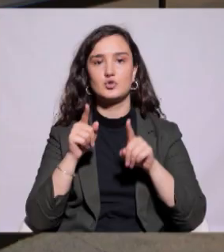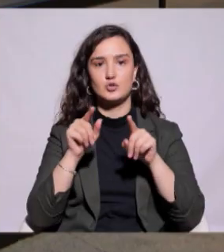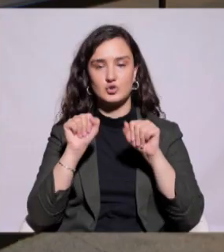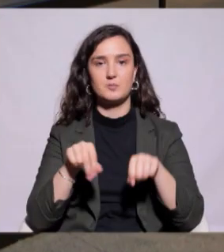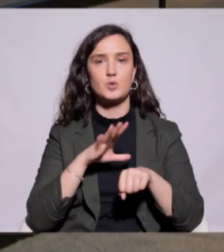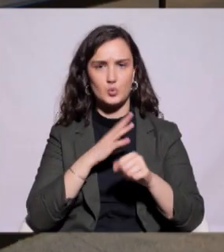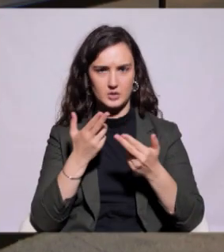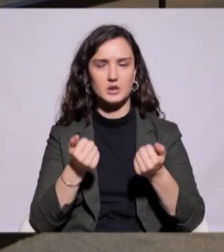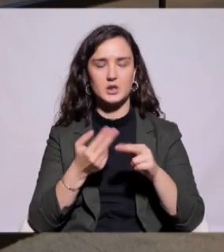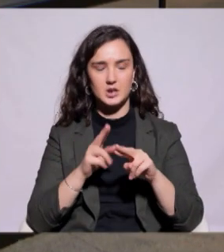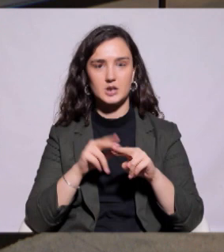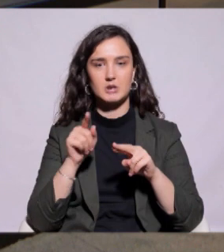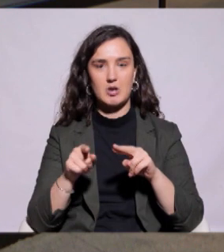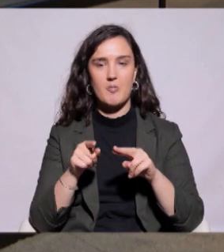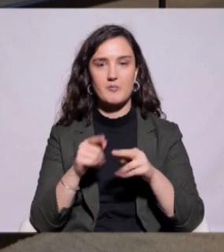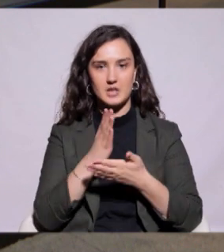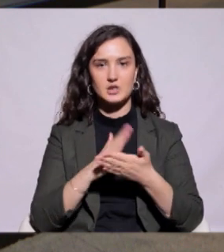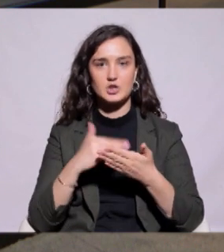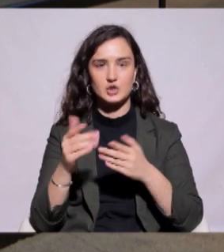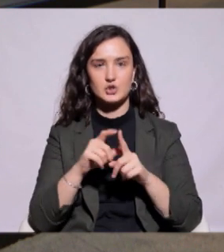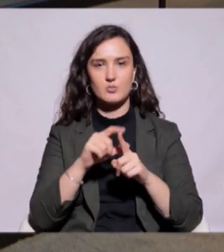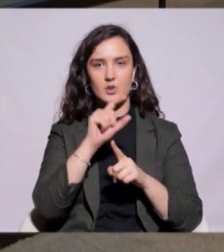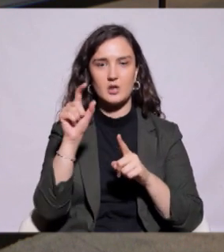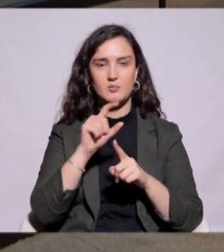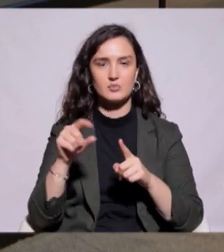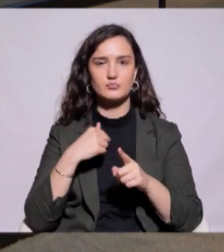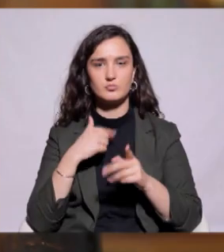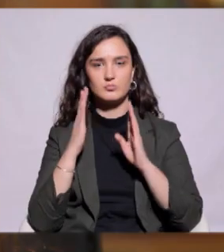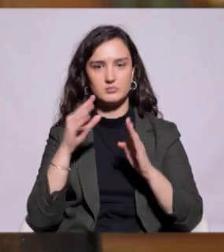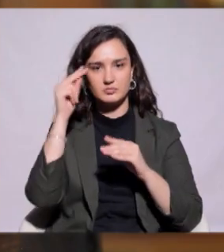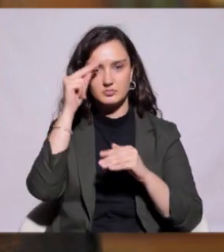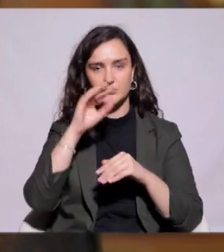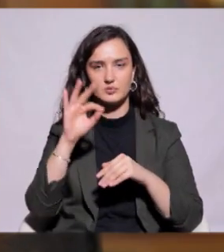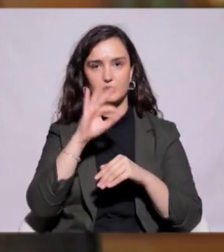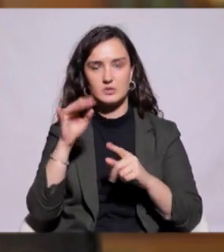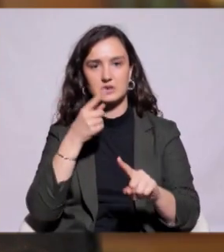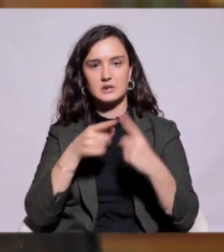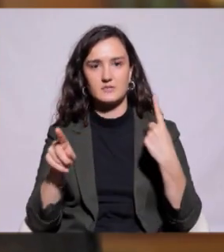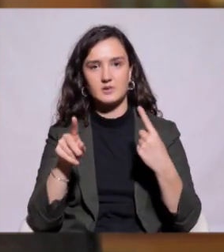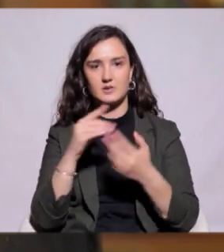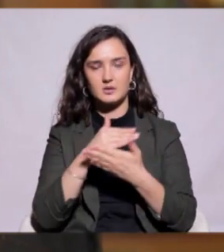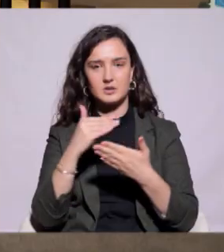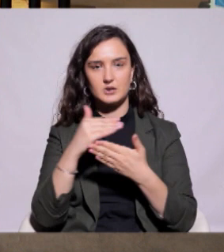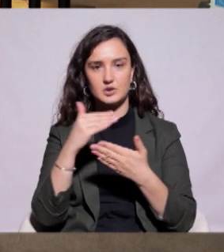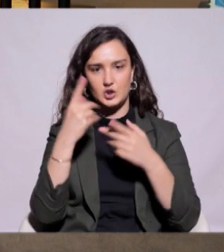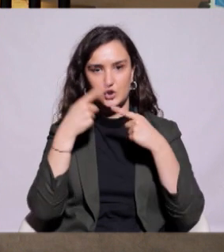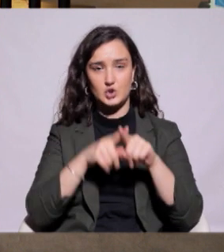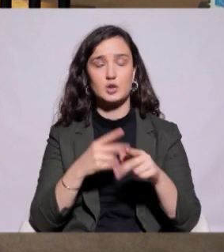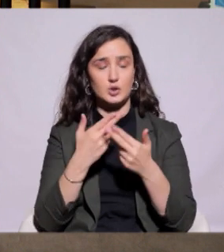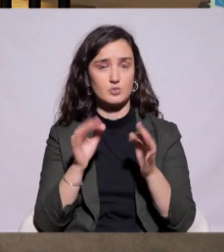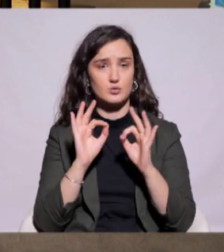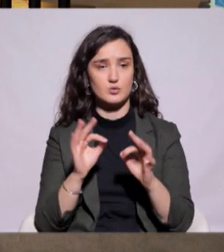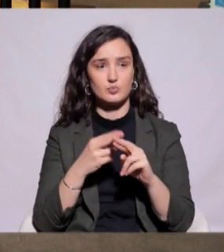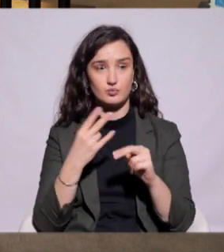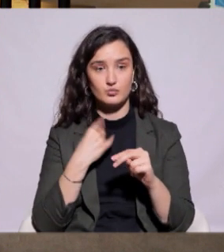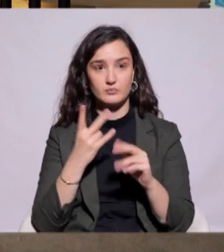right. Actually, in the following part in the vocabulary, we are going to learn about the different types of engineers. That's cool.